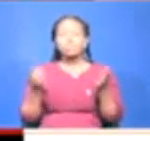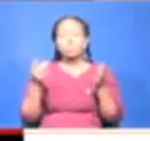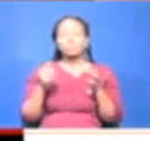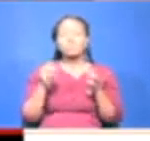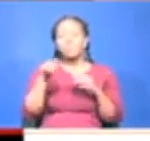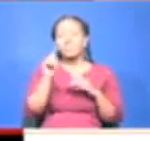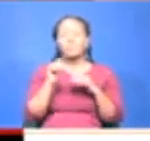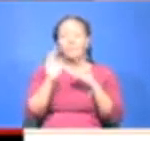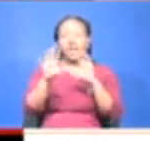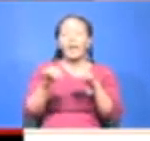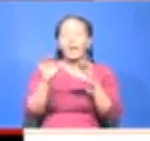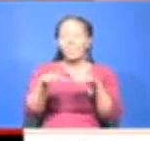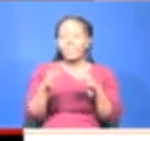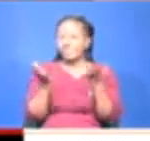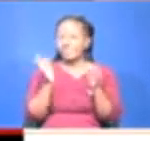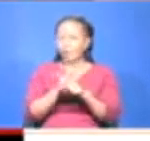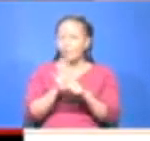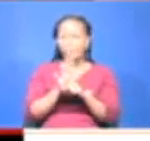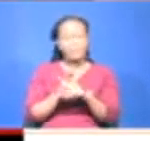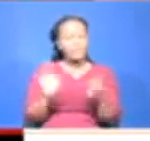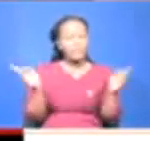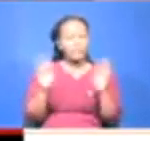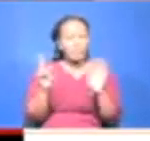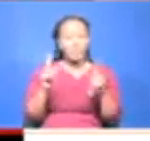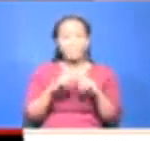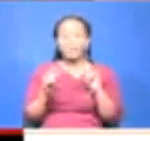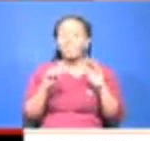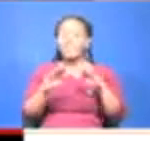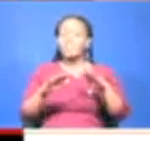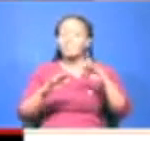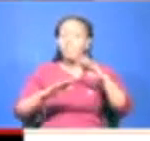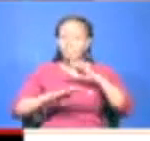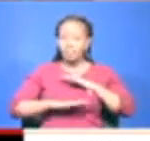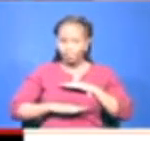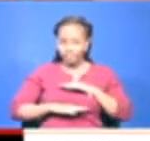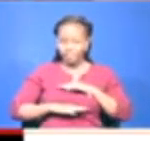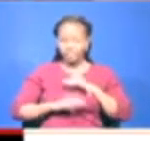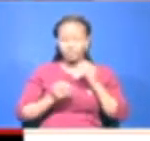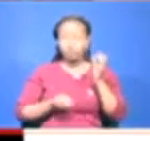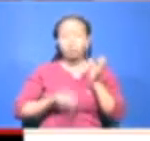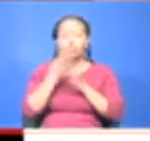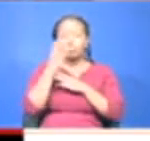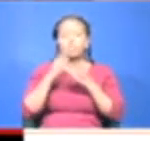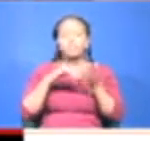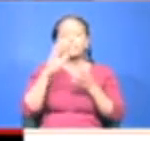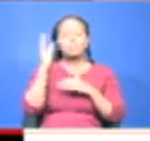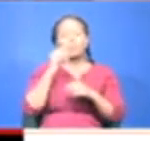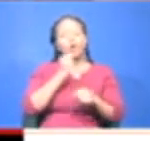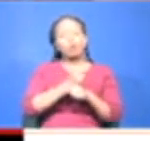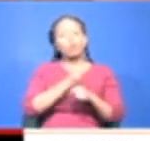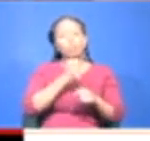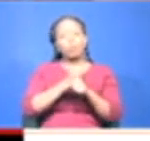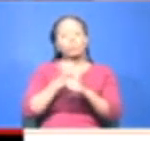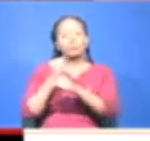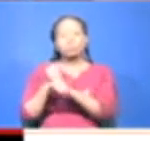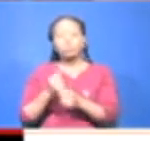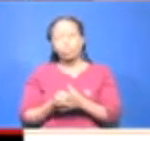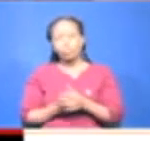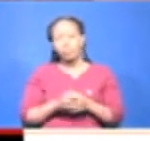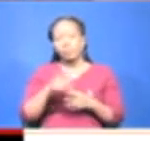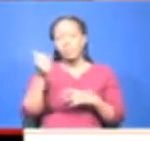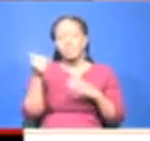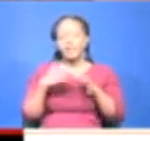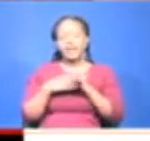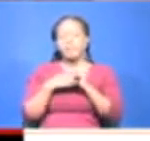not that many, mm-hmm. but it's sufficient enough to create more jobs. And that's something we can influence. So the Yara Leadership Academy